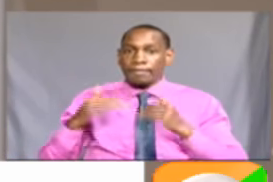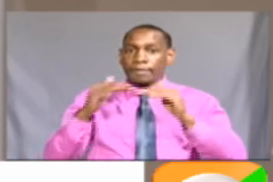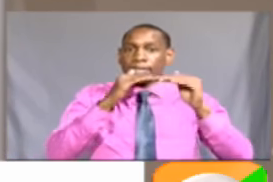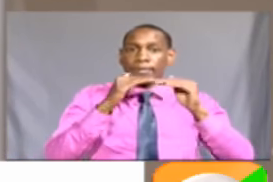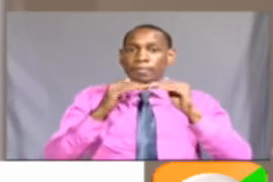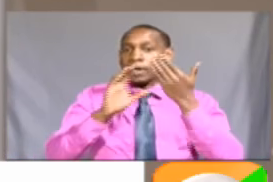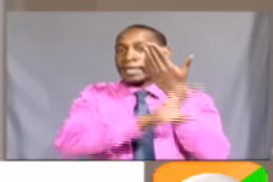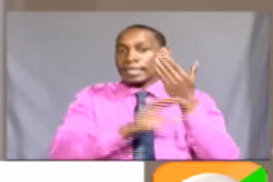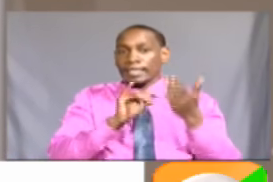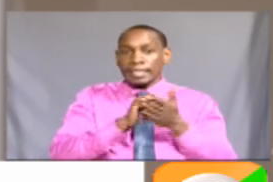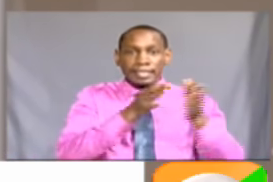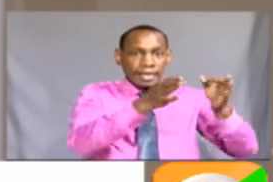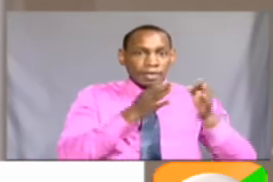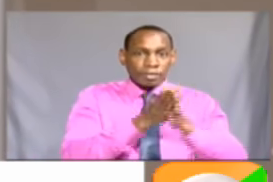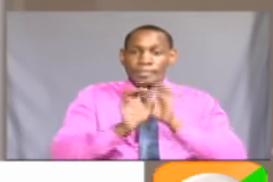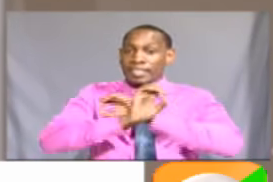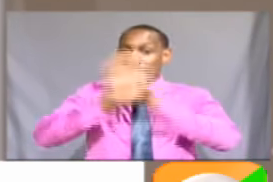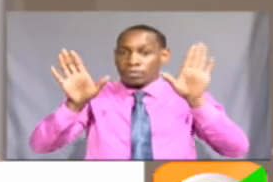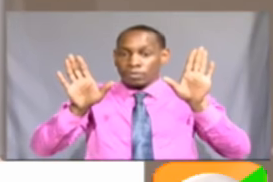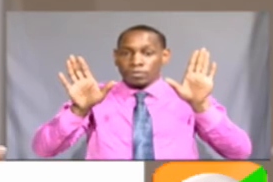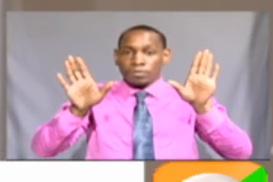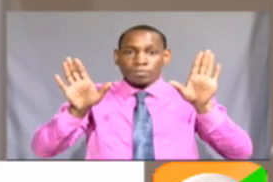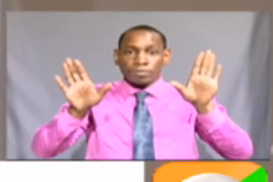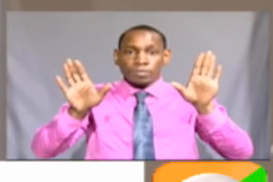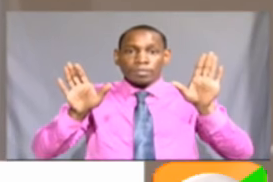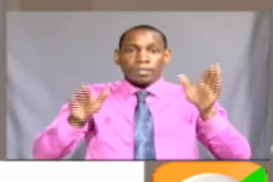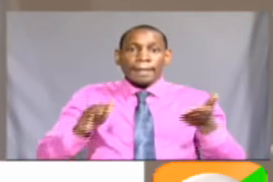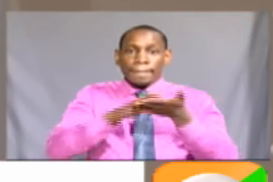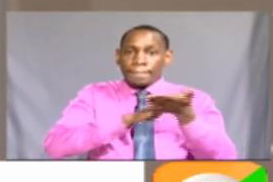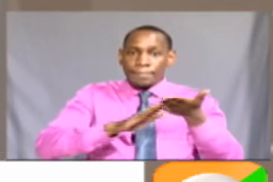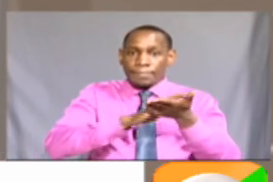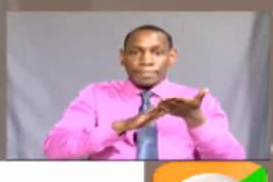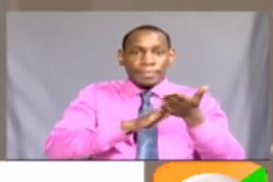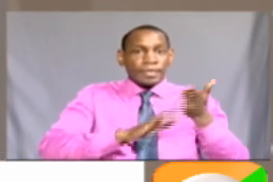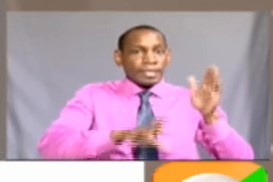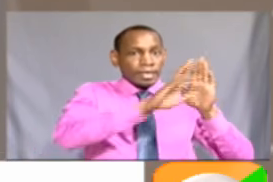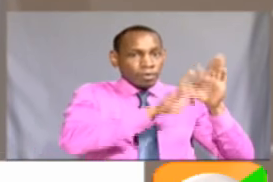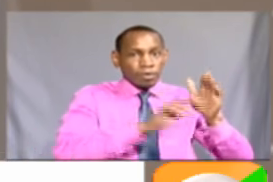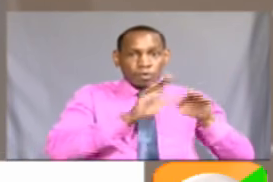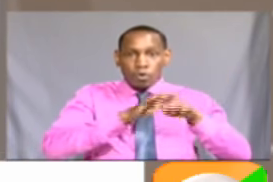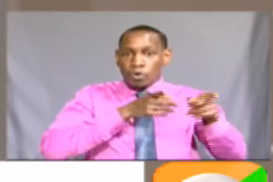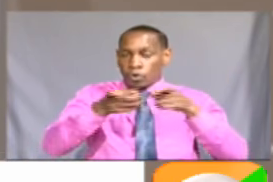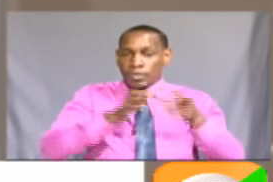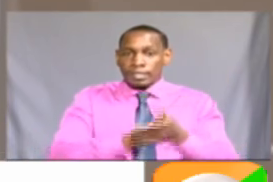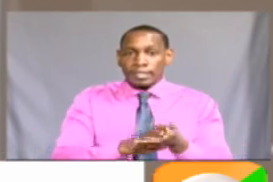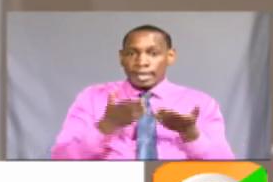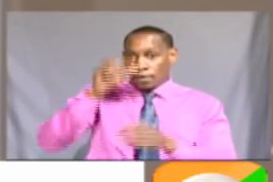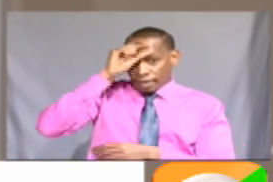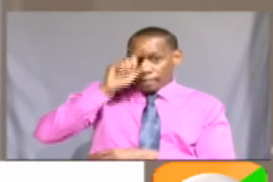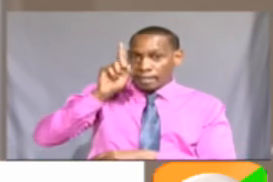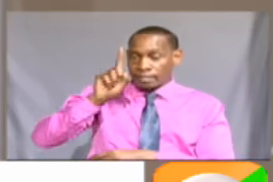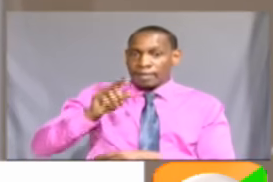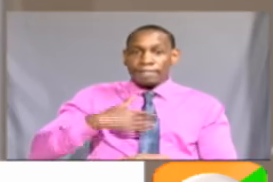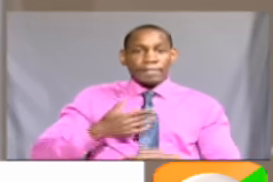democratic nation. Accountability and transparency are basic principles in good governance. So actually the government should be